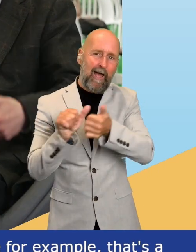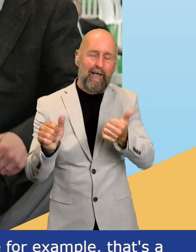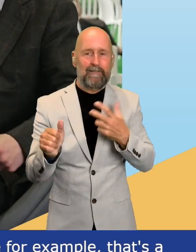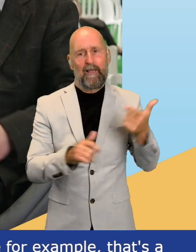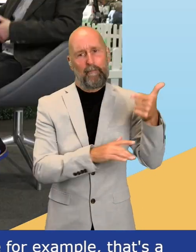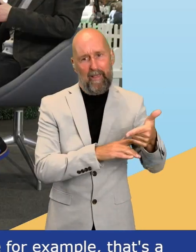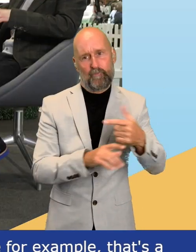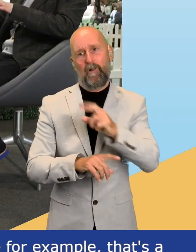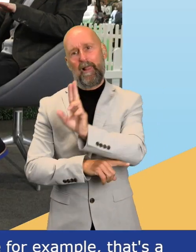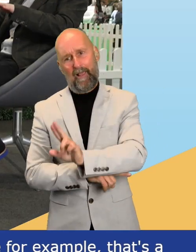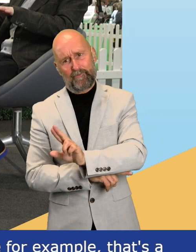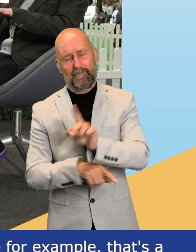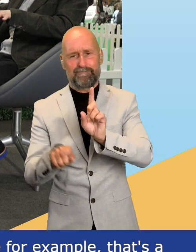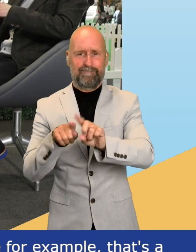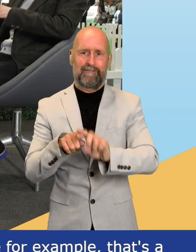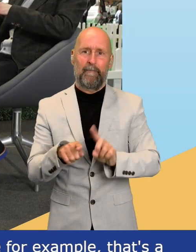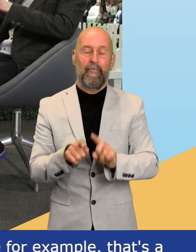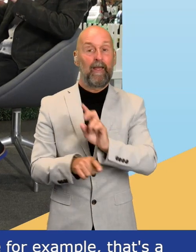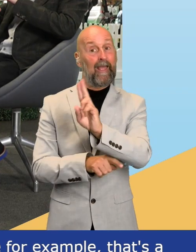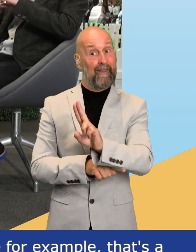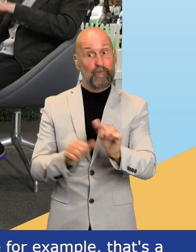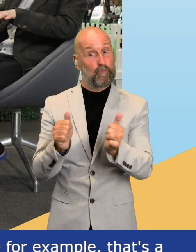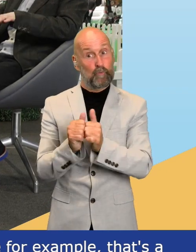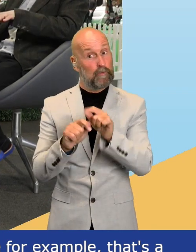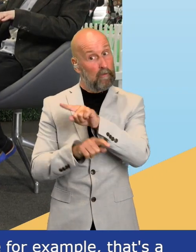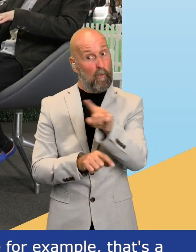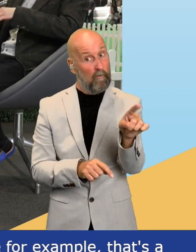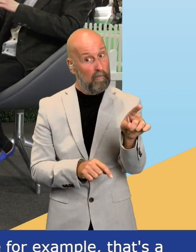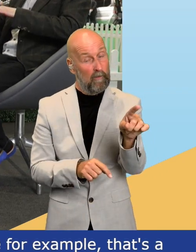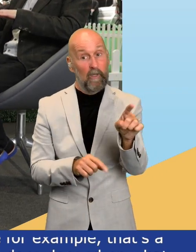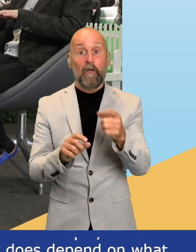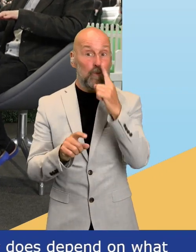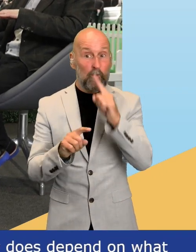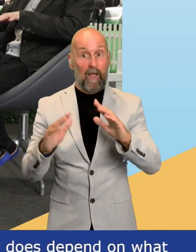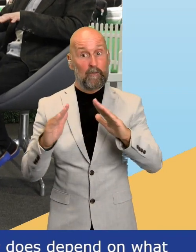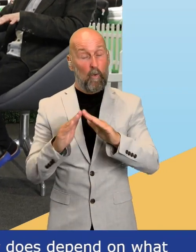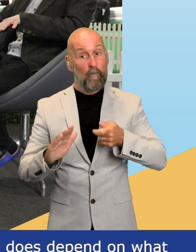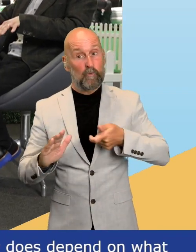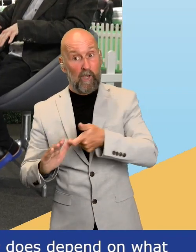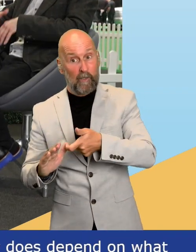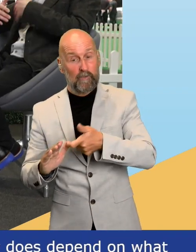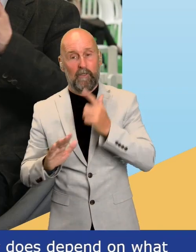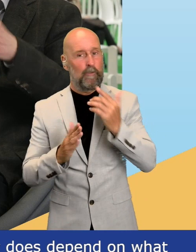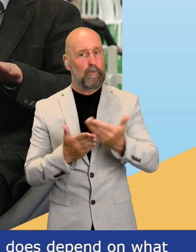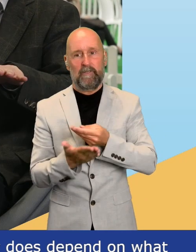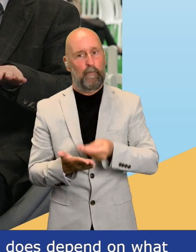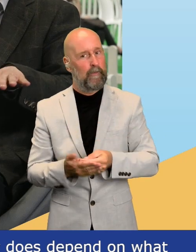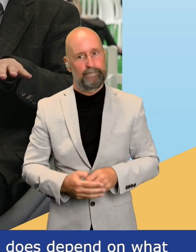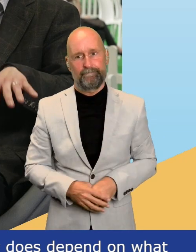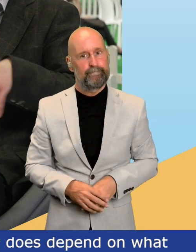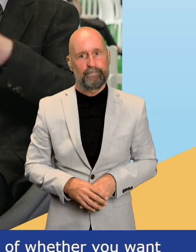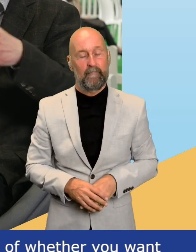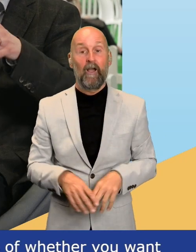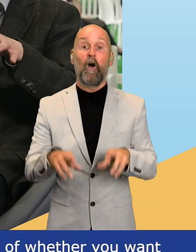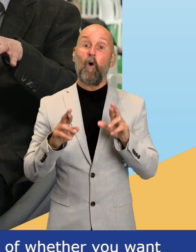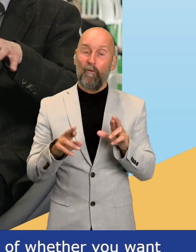petrol or electric. And I say electric doesn't suit everyone yet. If you can't charge at home, it's not going to save you money. Hopefully though,